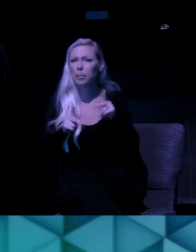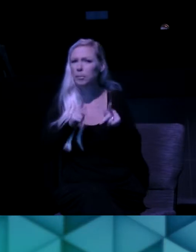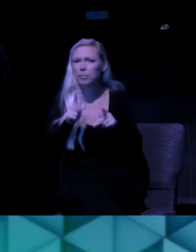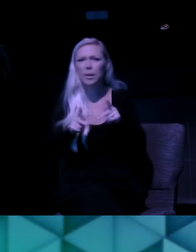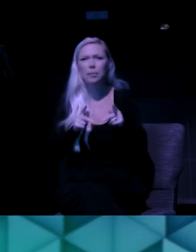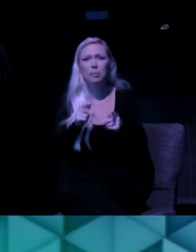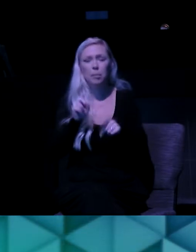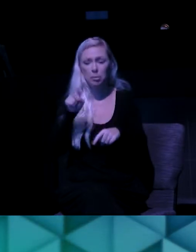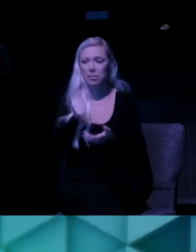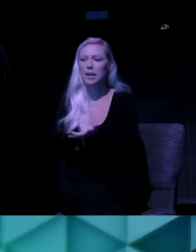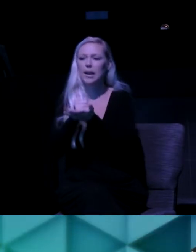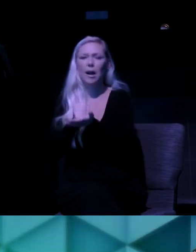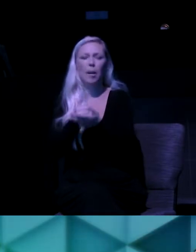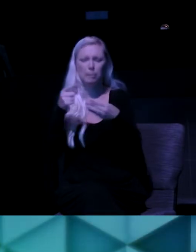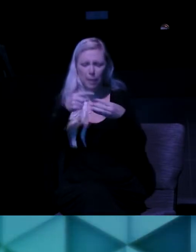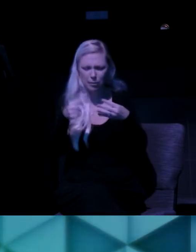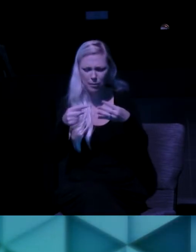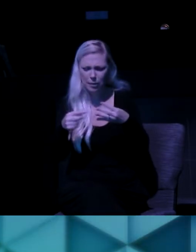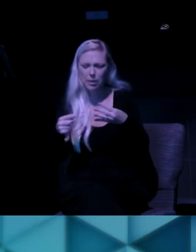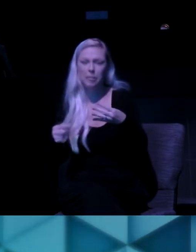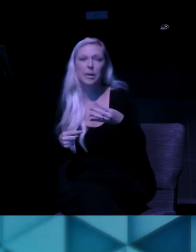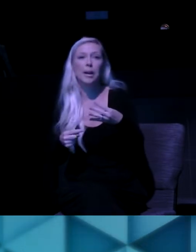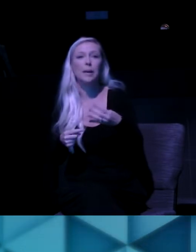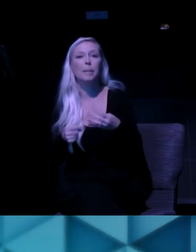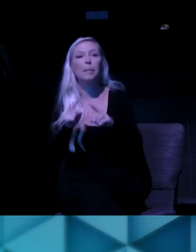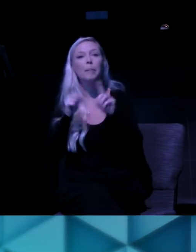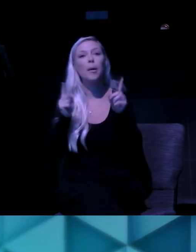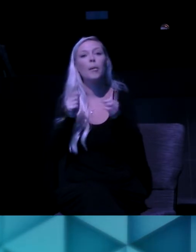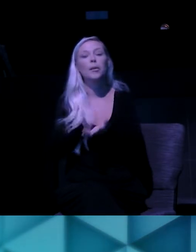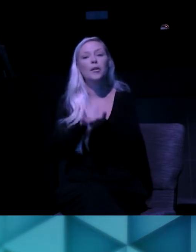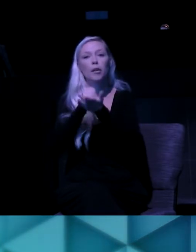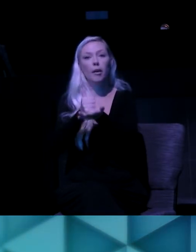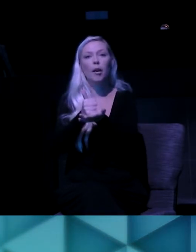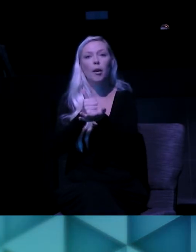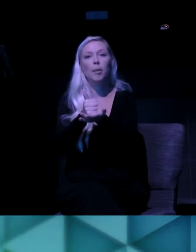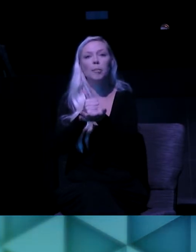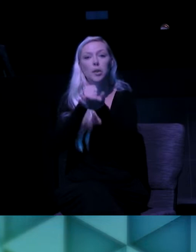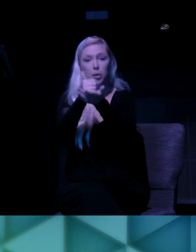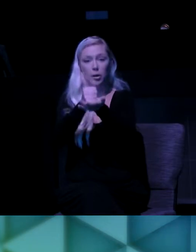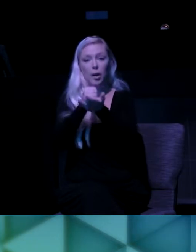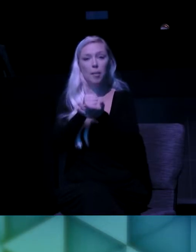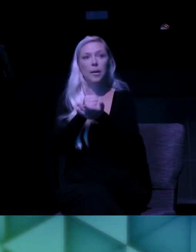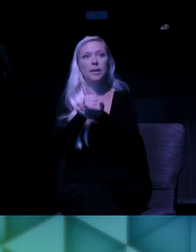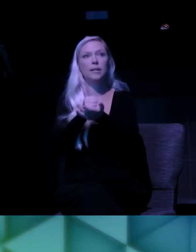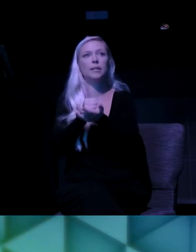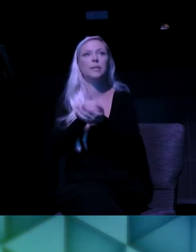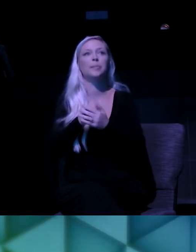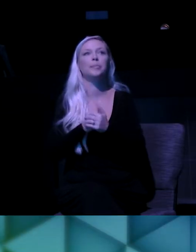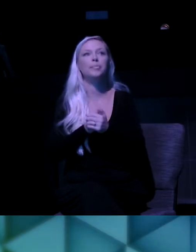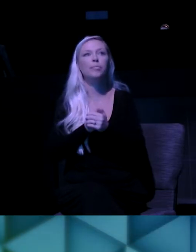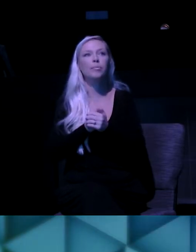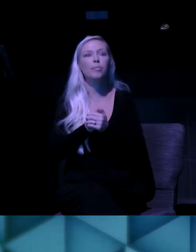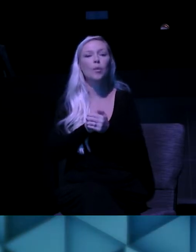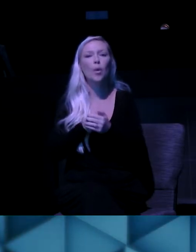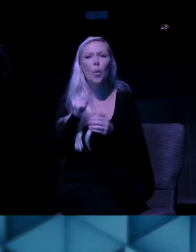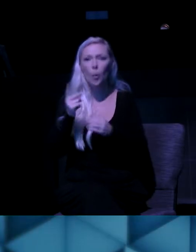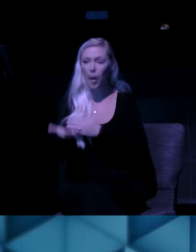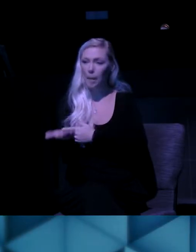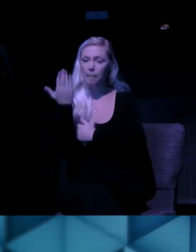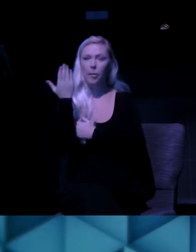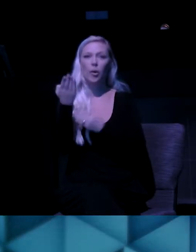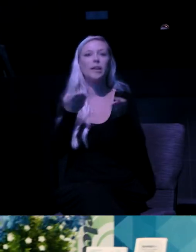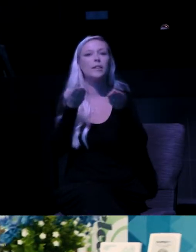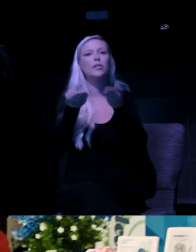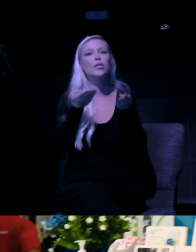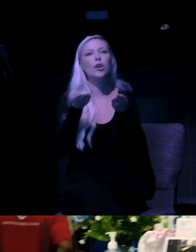really the list goes on and on. But with your help, we can provide for many of those needs here in Broward County, all in one morning of serving at